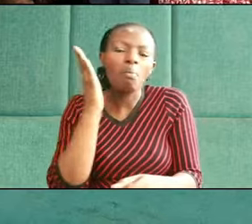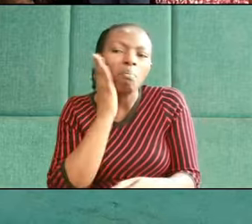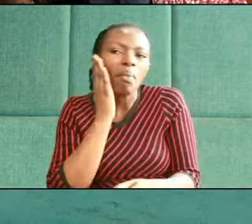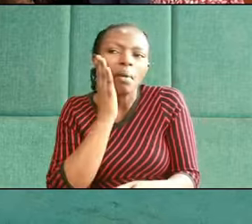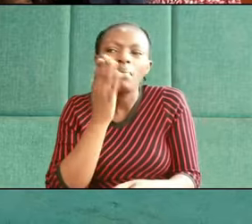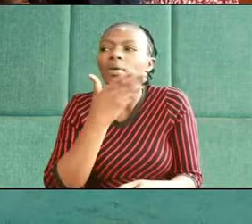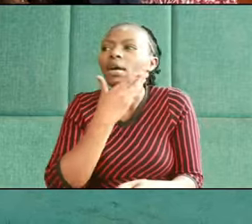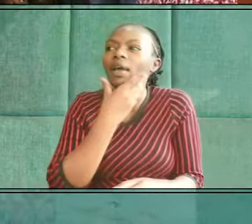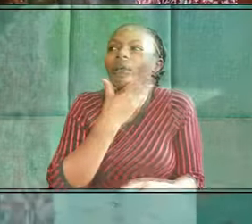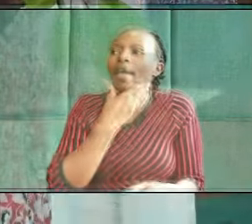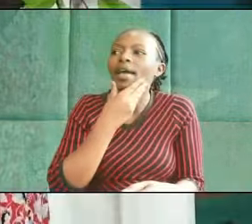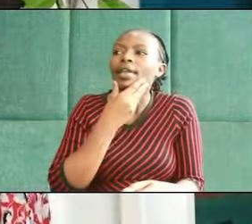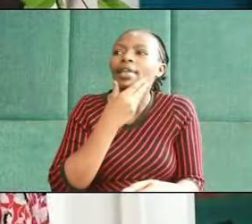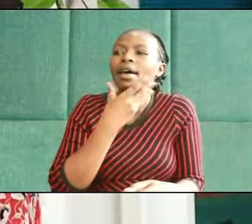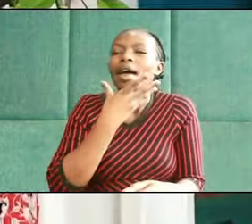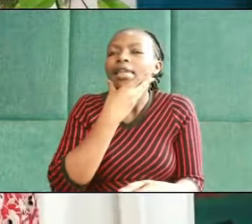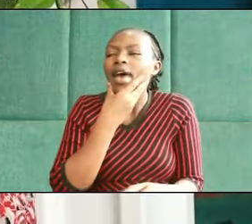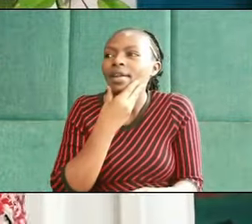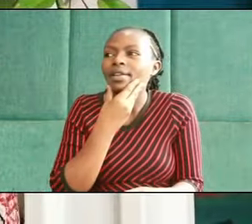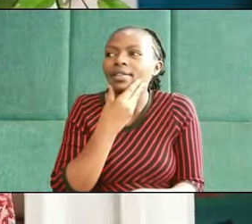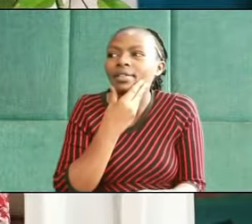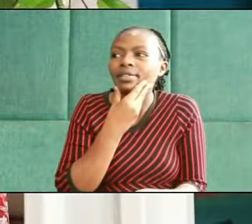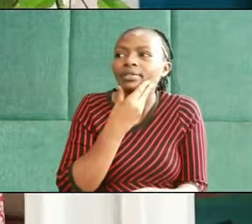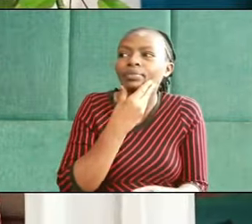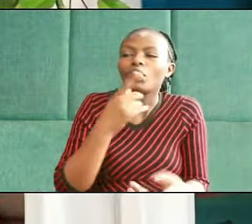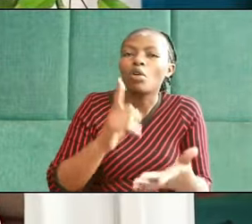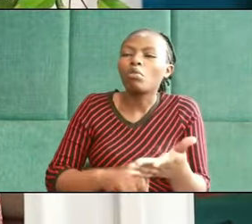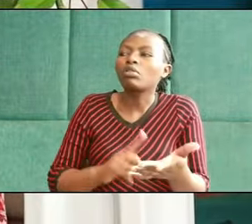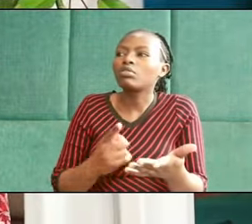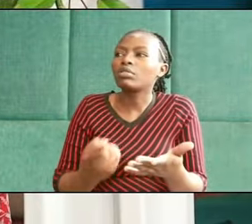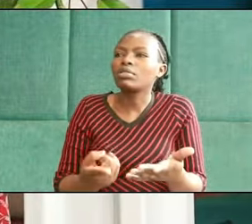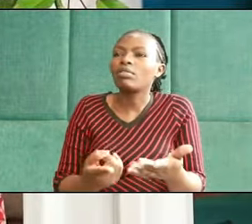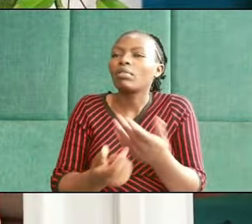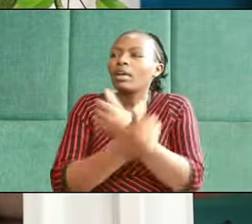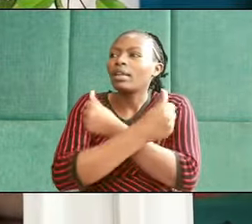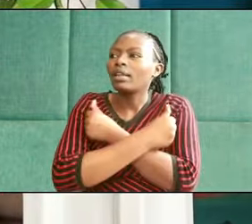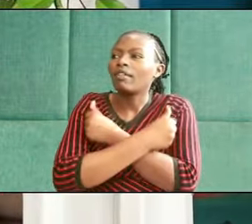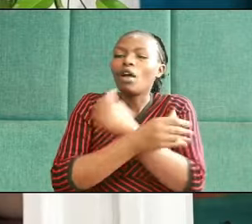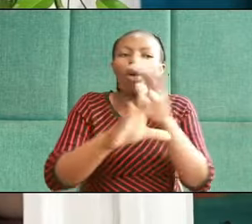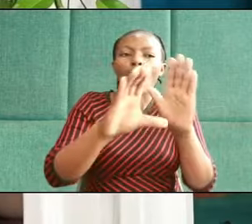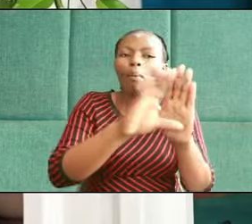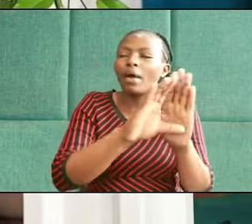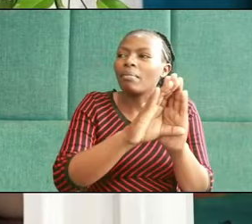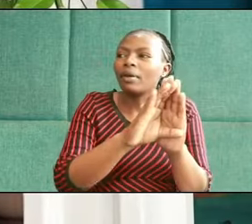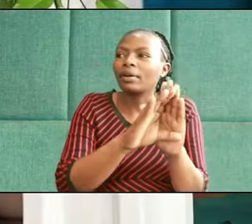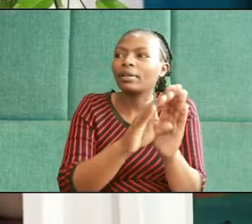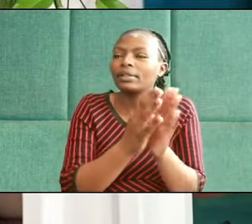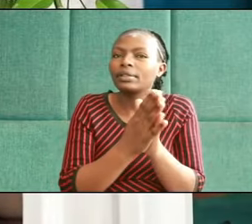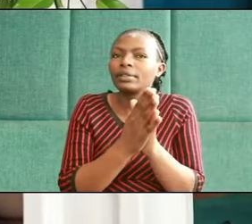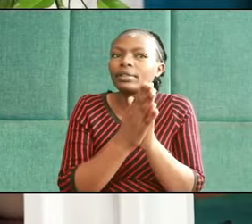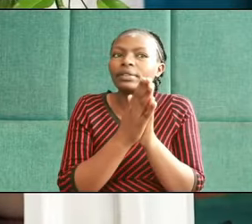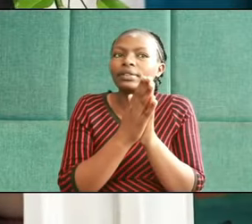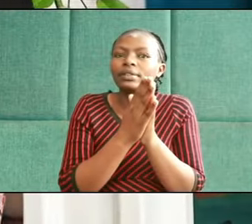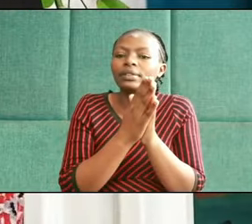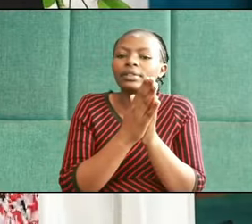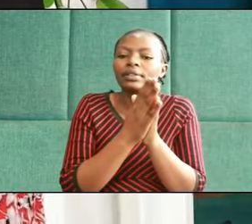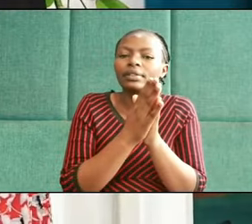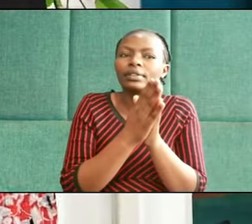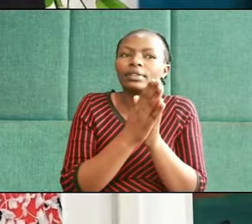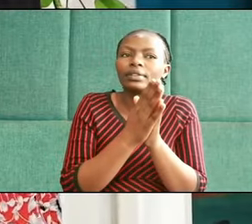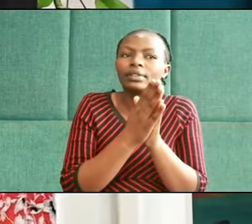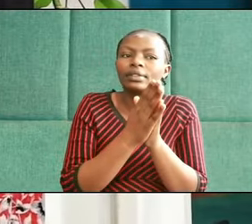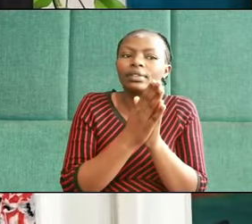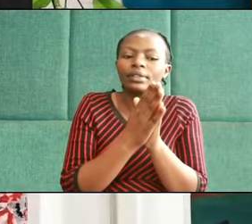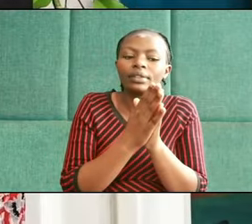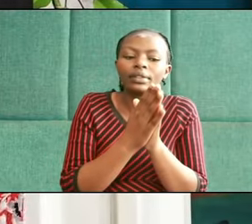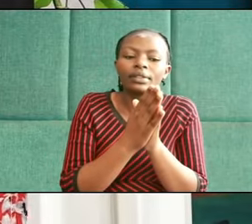commandment? My commandment. Yes. What's your favorite commandment? Favorite commandment